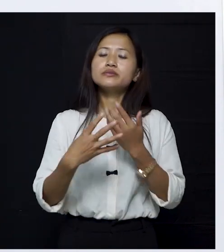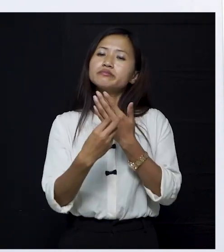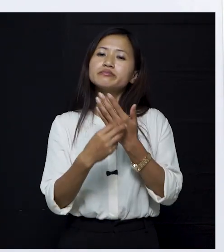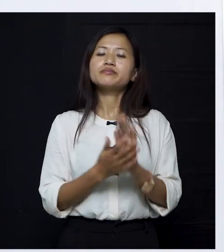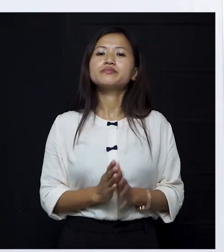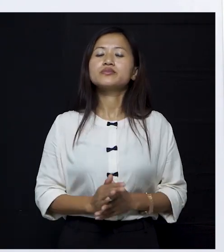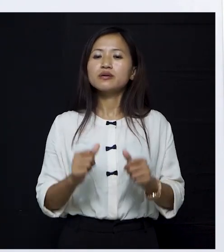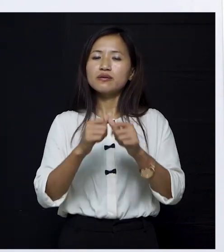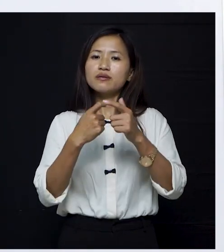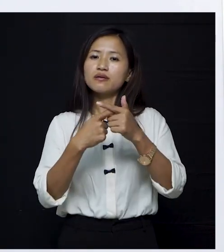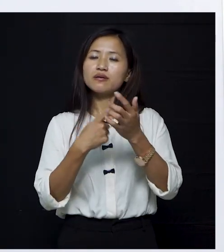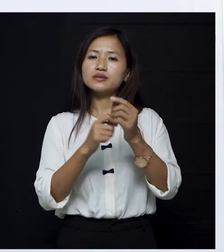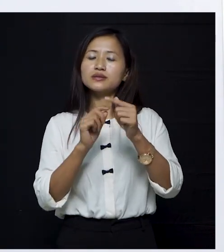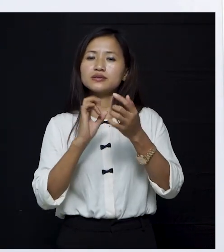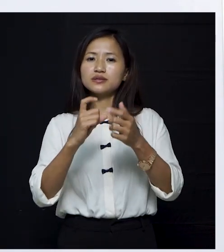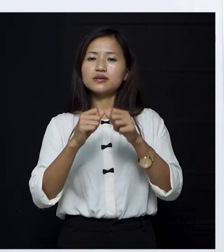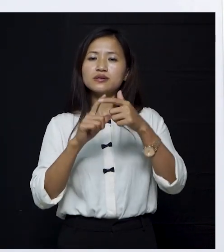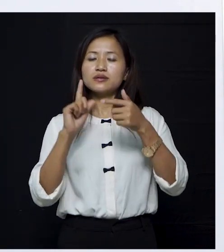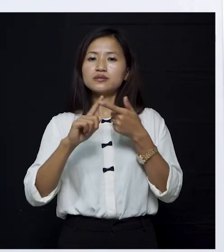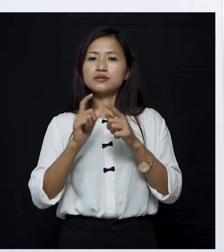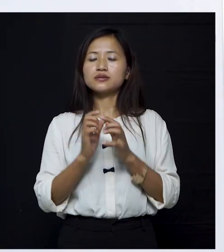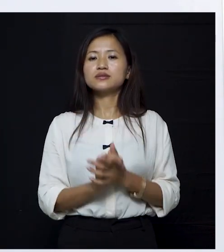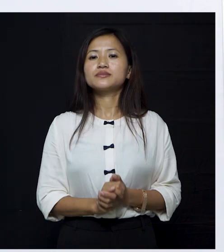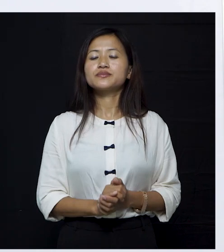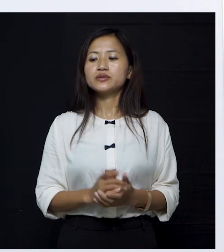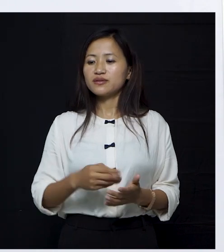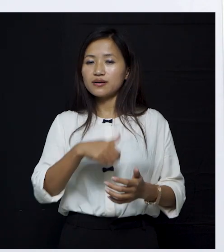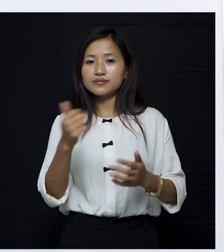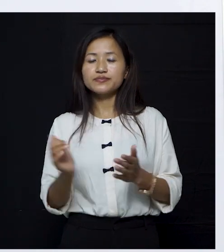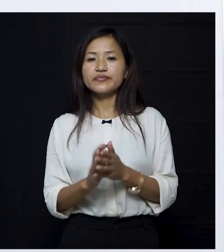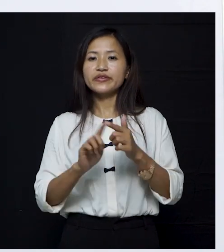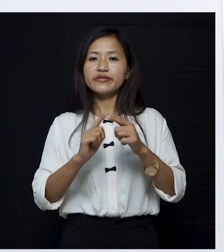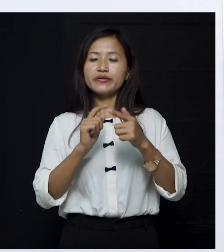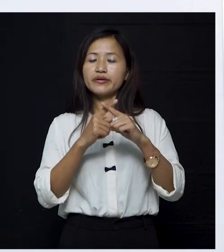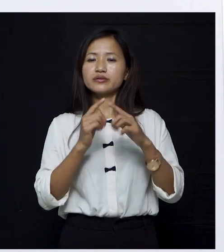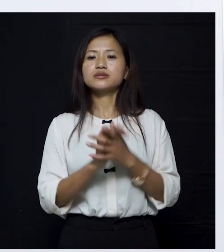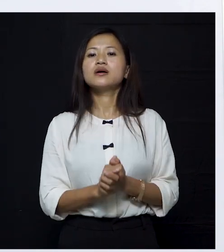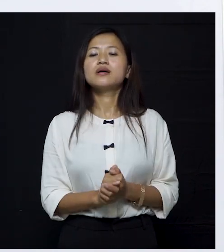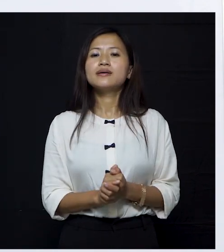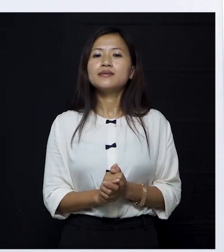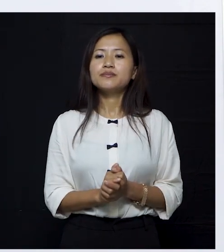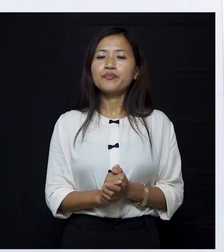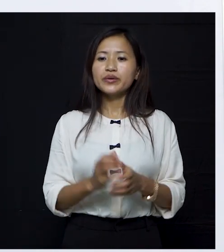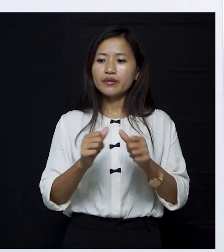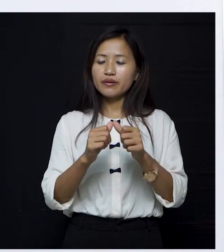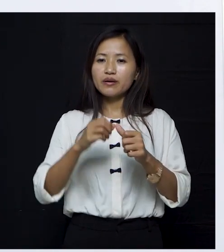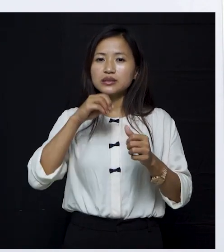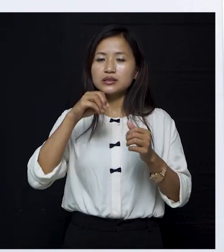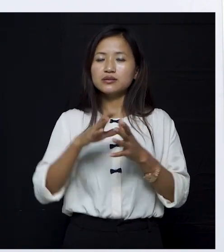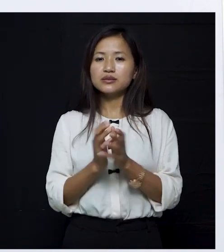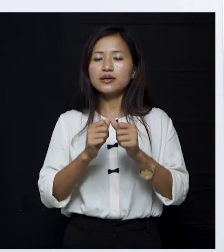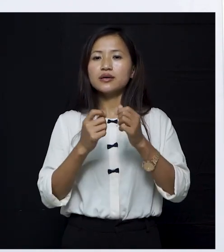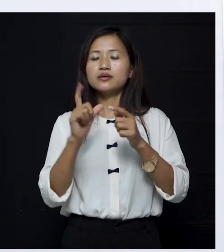duplicate articles, okay? Then another exploitation is, in your textbook, it is written as adulteration,